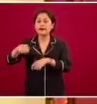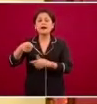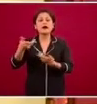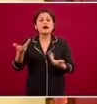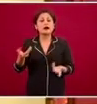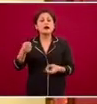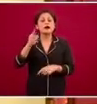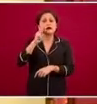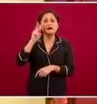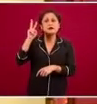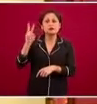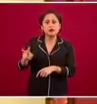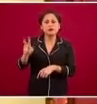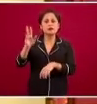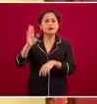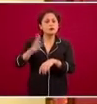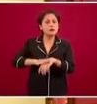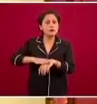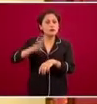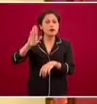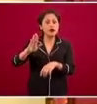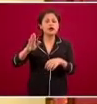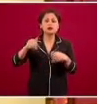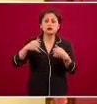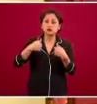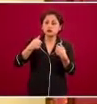yesterday. We can see that the